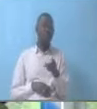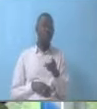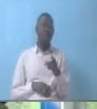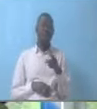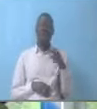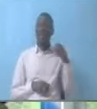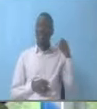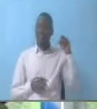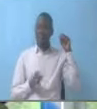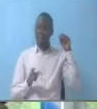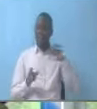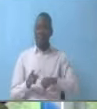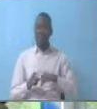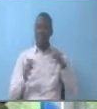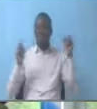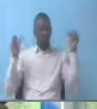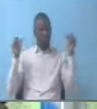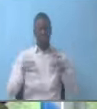their application.